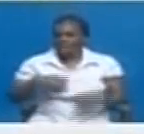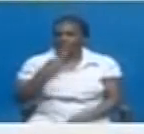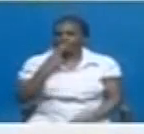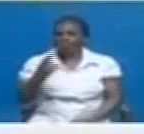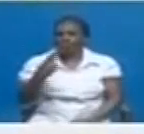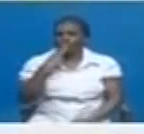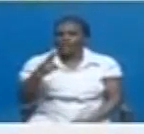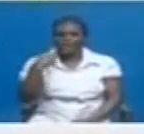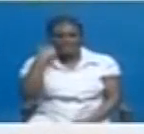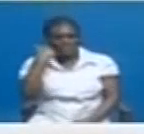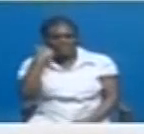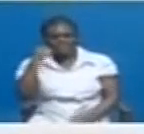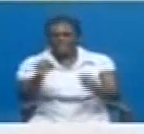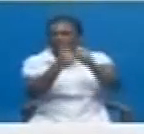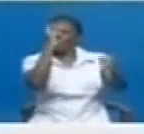there. What's going on?